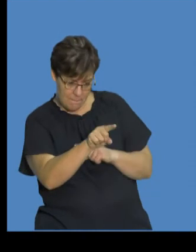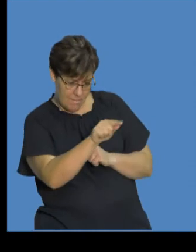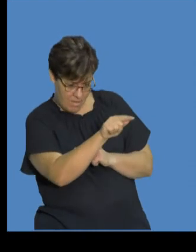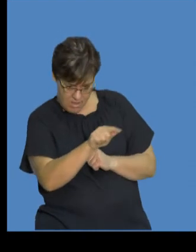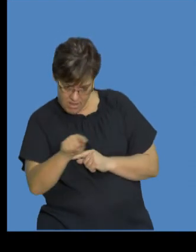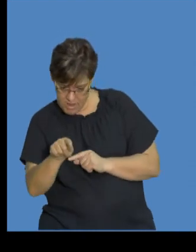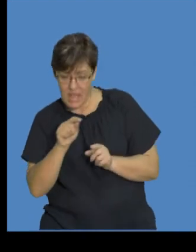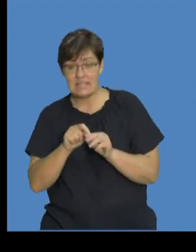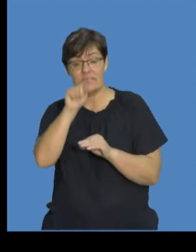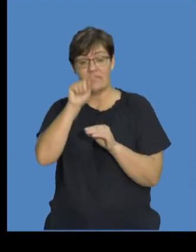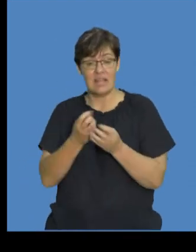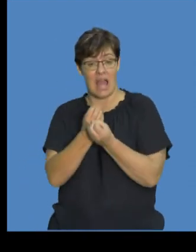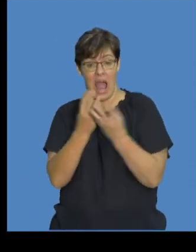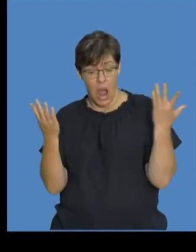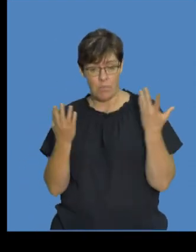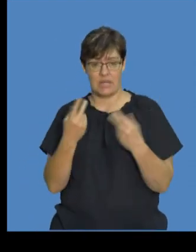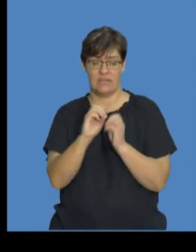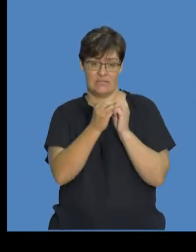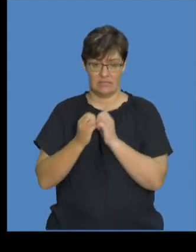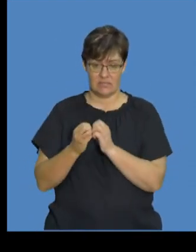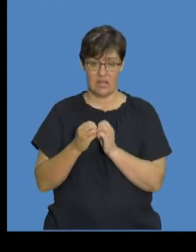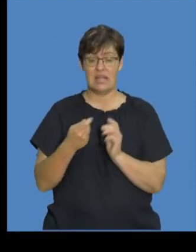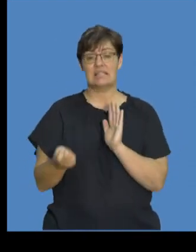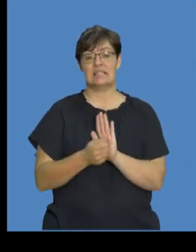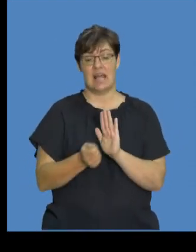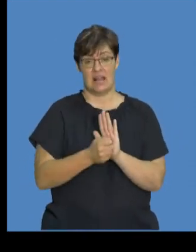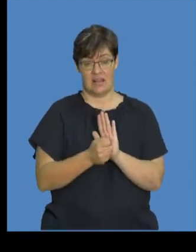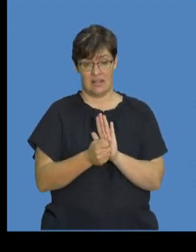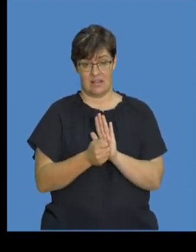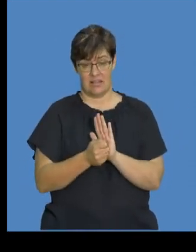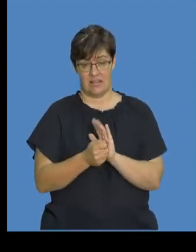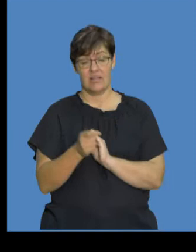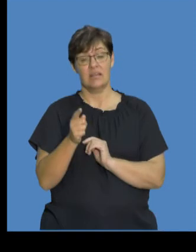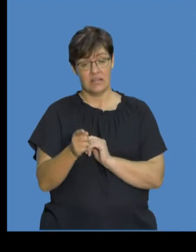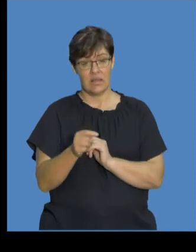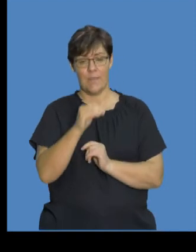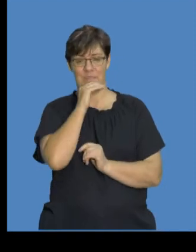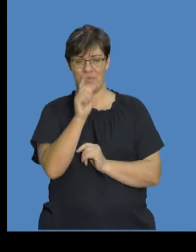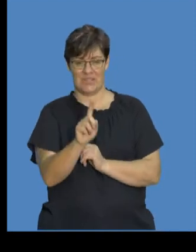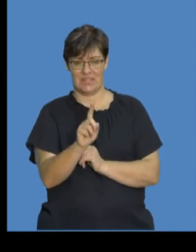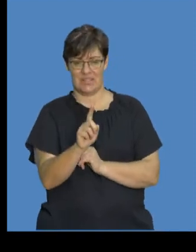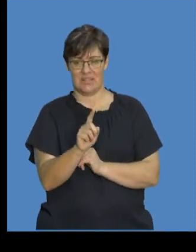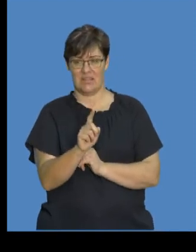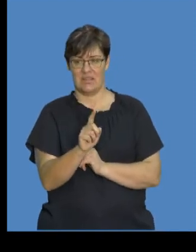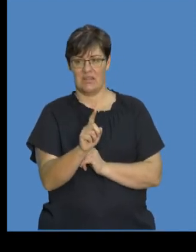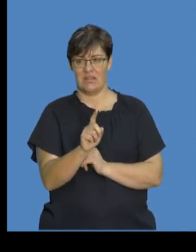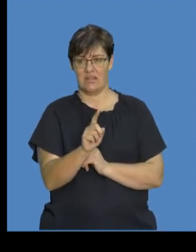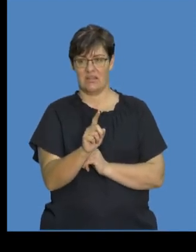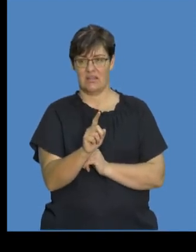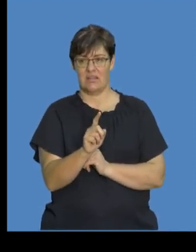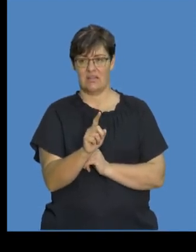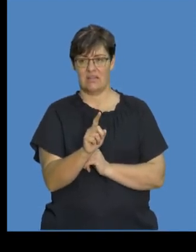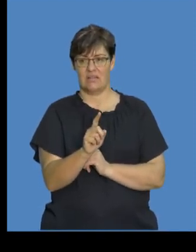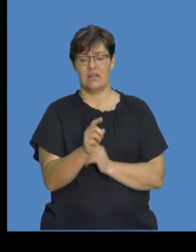and distribution cost divided by the total number of units that was sold, right? And that will then give you your